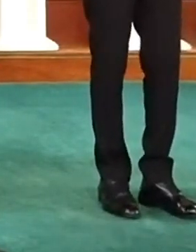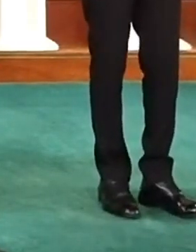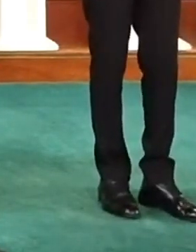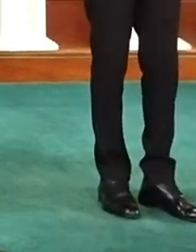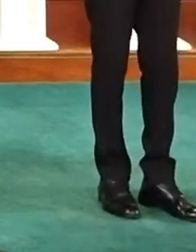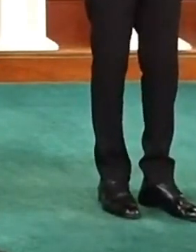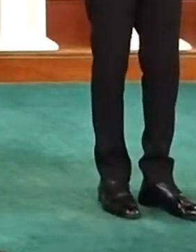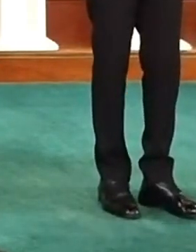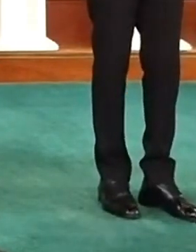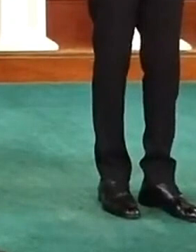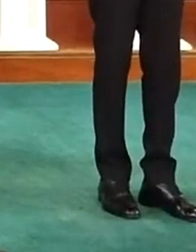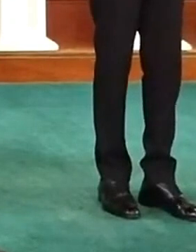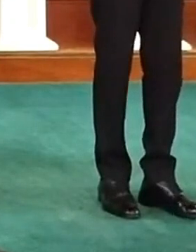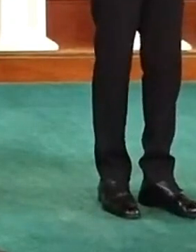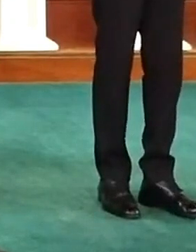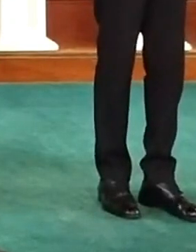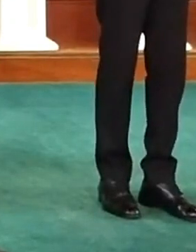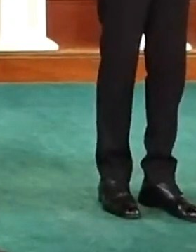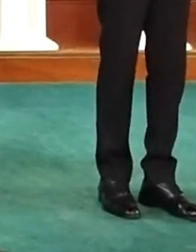gave. I need no